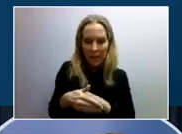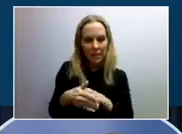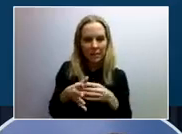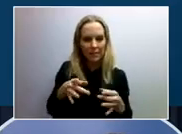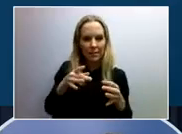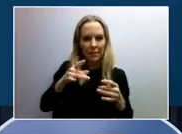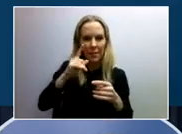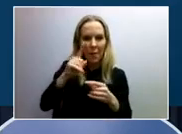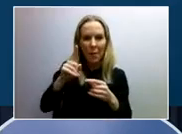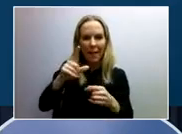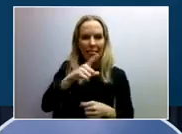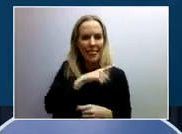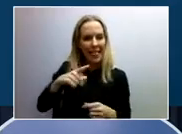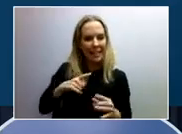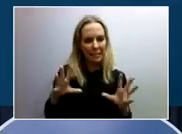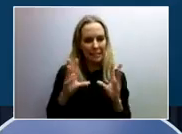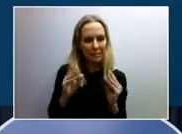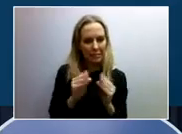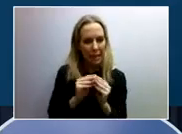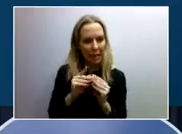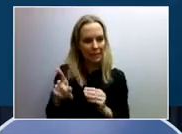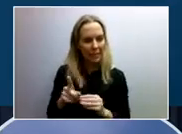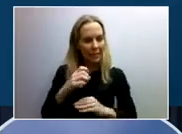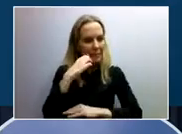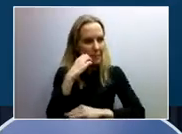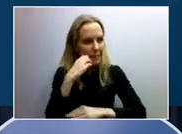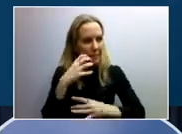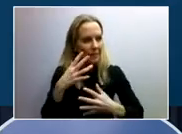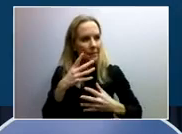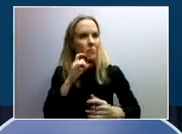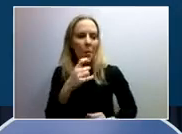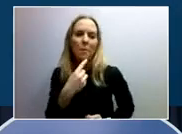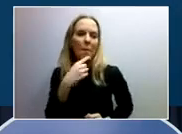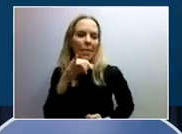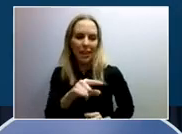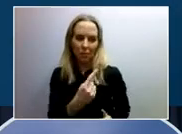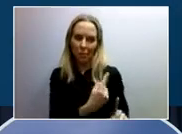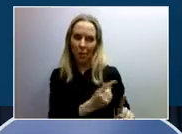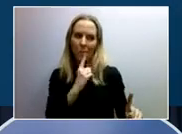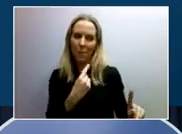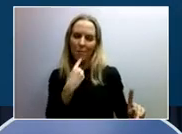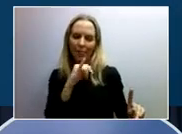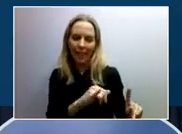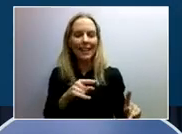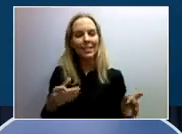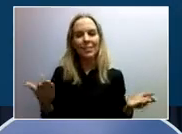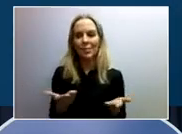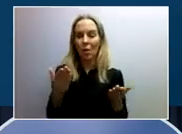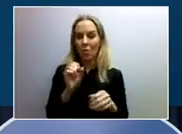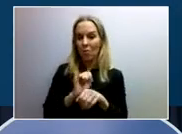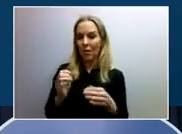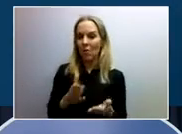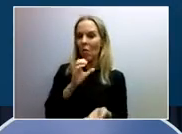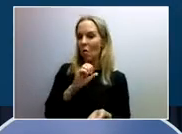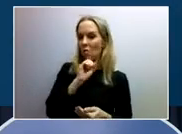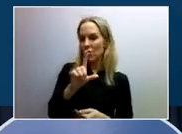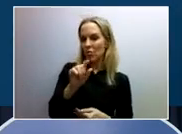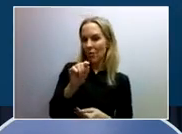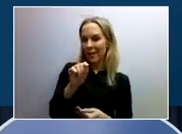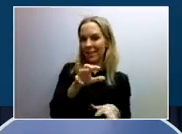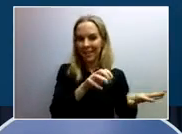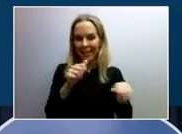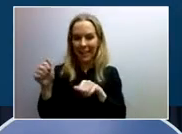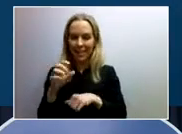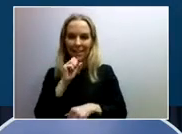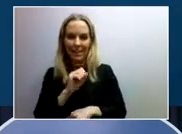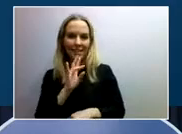legislative session. He will be the only one. He said he started working here in his 20s and left in his 70s, and he wondered if